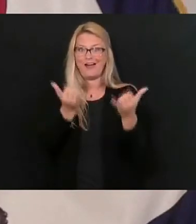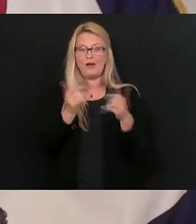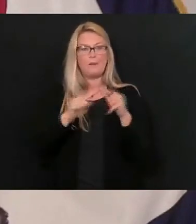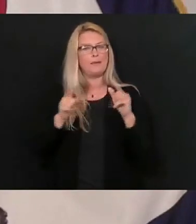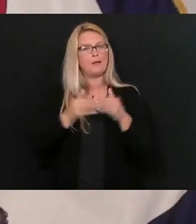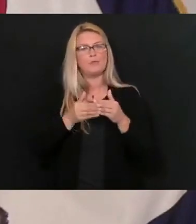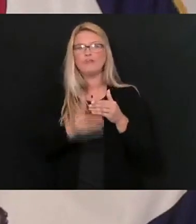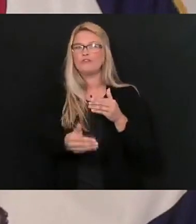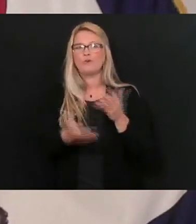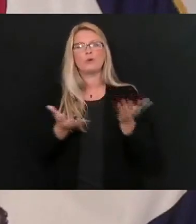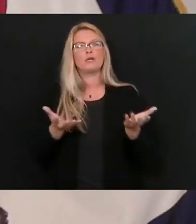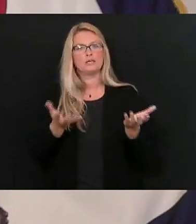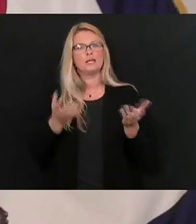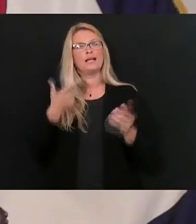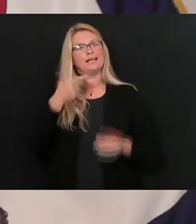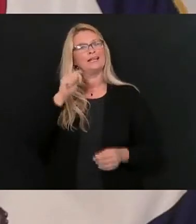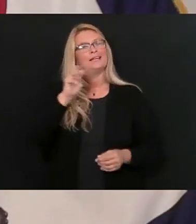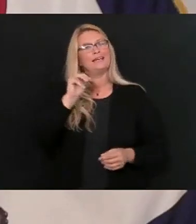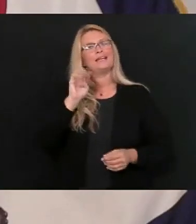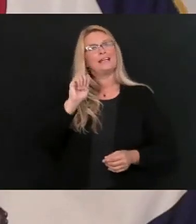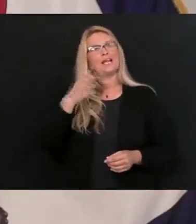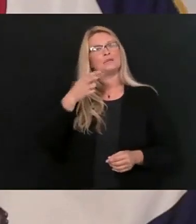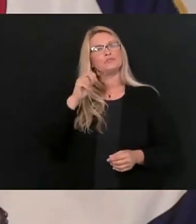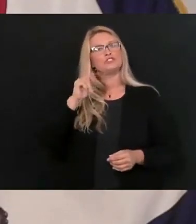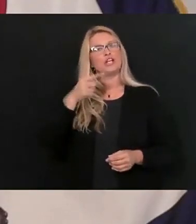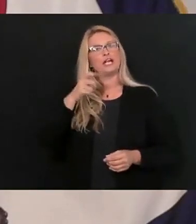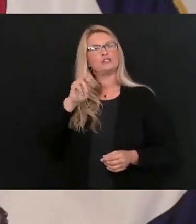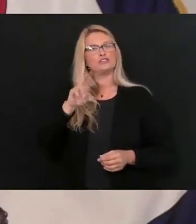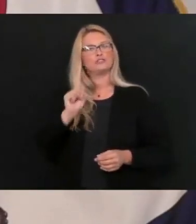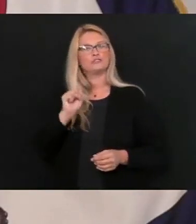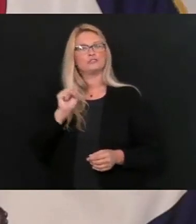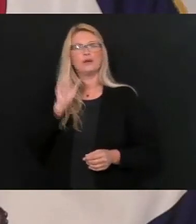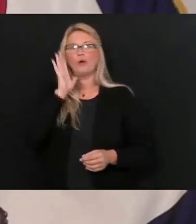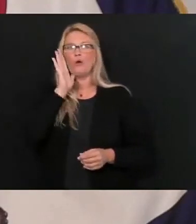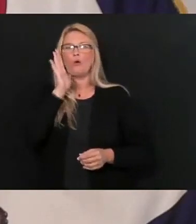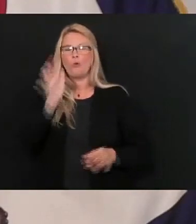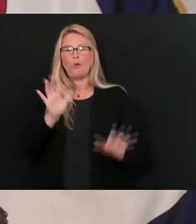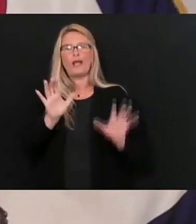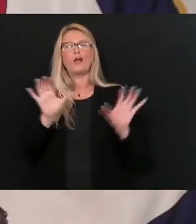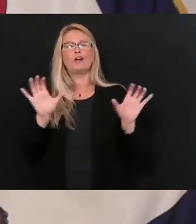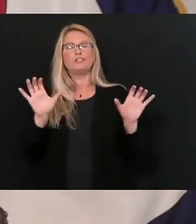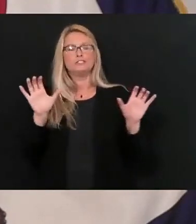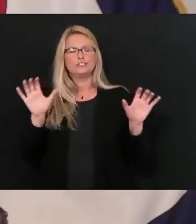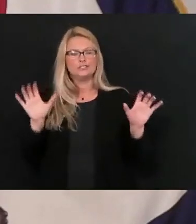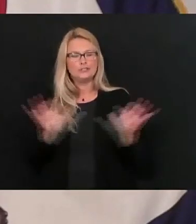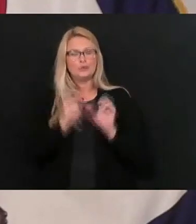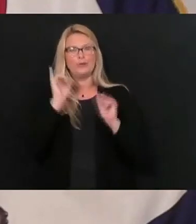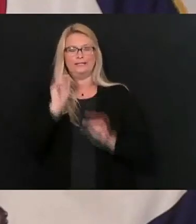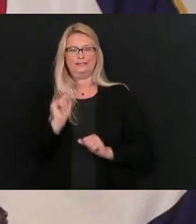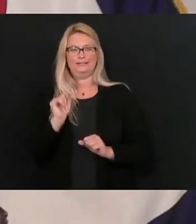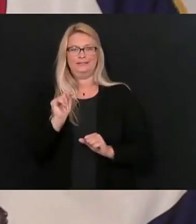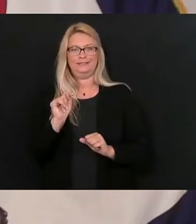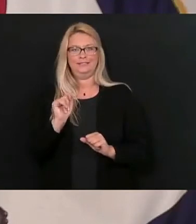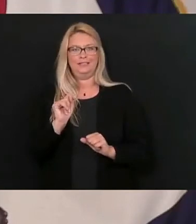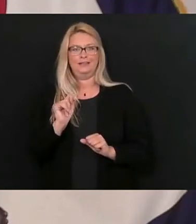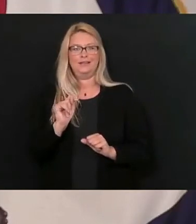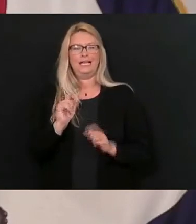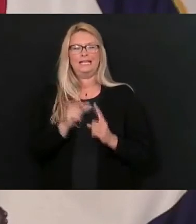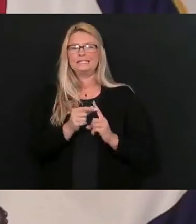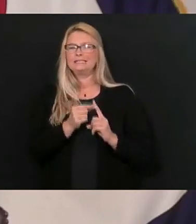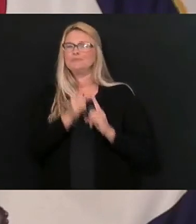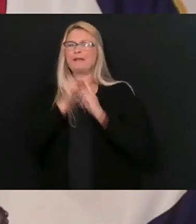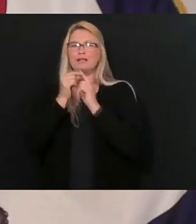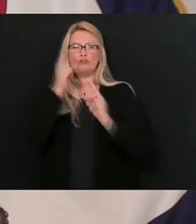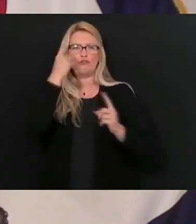forward, the Game Changers is going to really, really do exactly what their name is. It is a game changer, and especially for